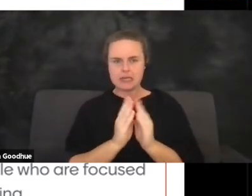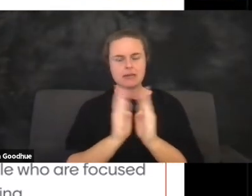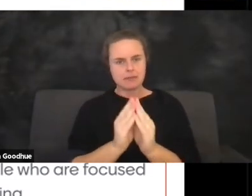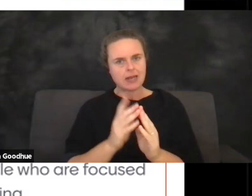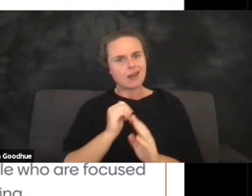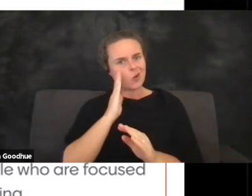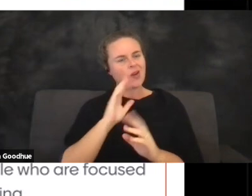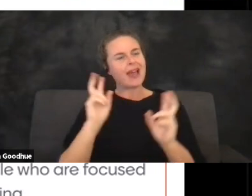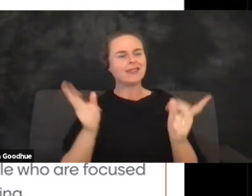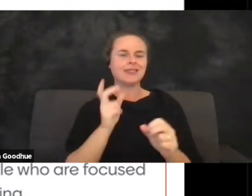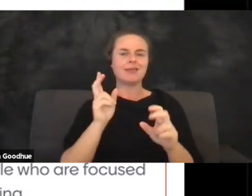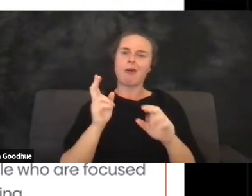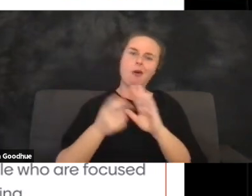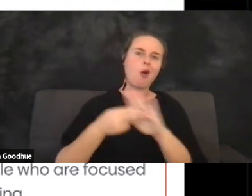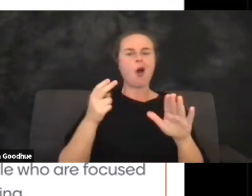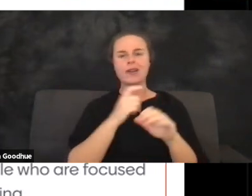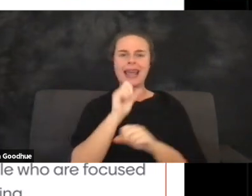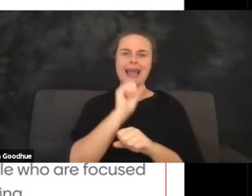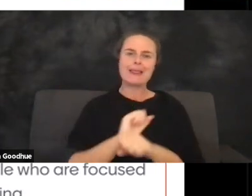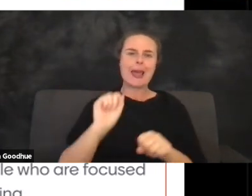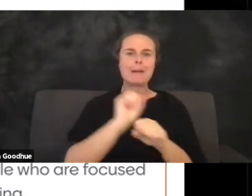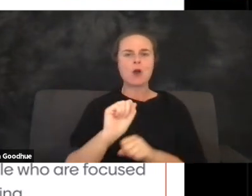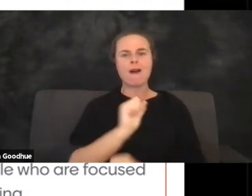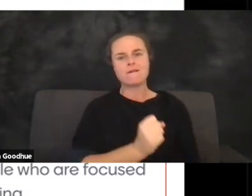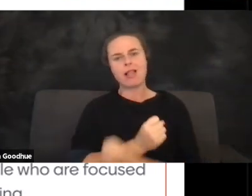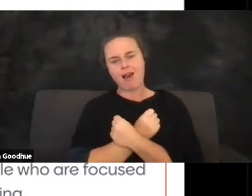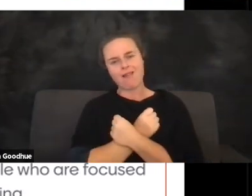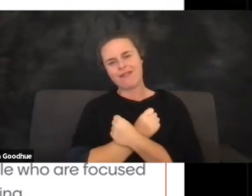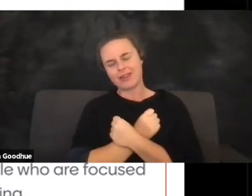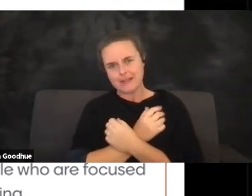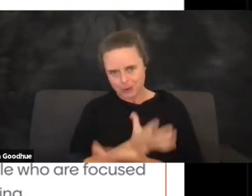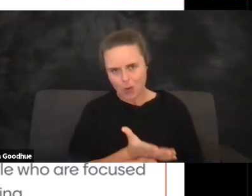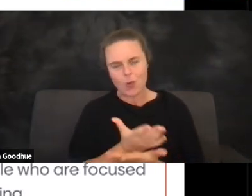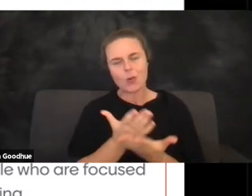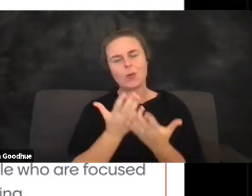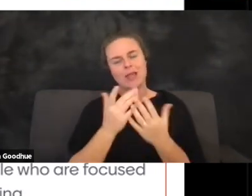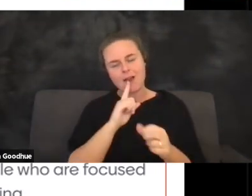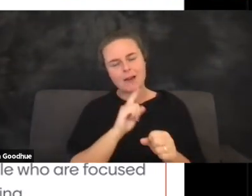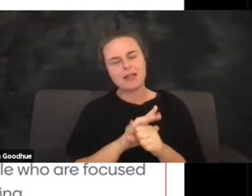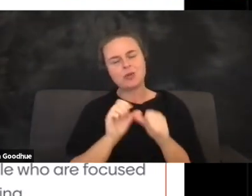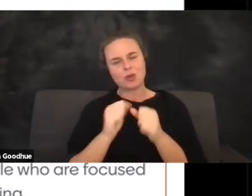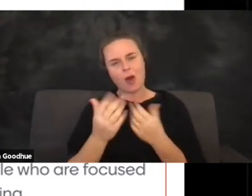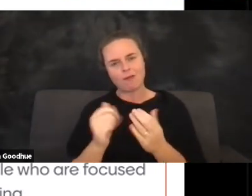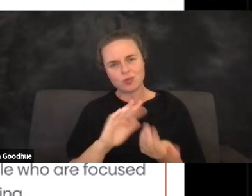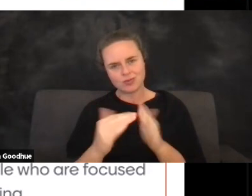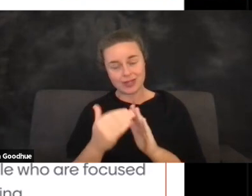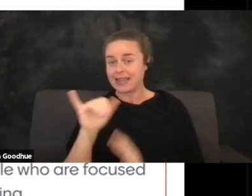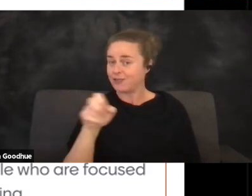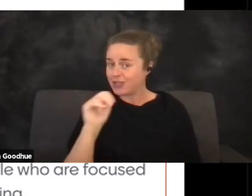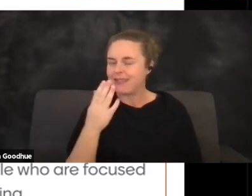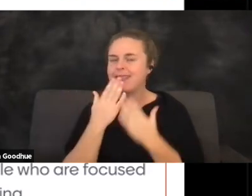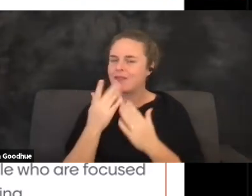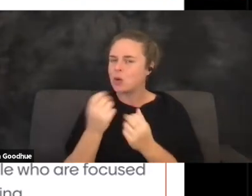labor of love, and we are all very committed to offering this to our community. So thank you. And Jen, thanks for your support